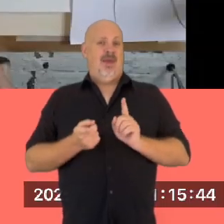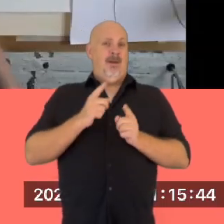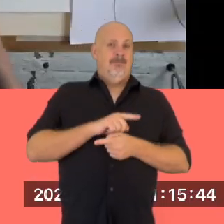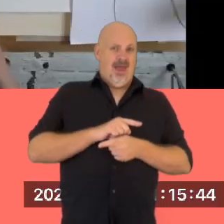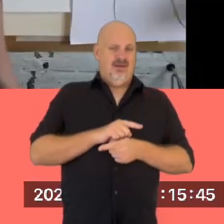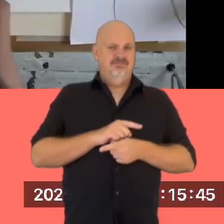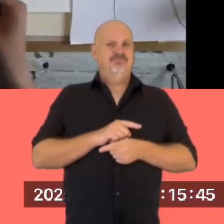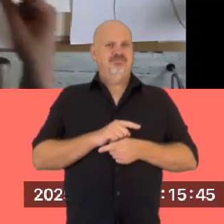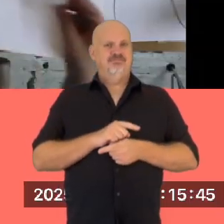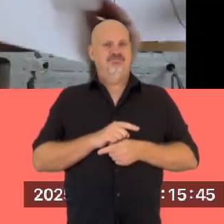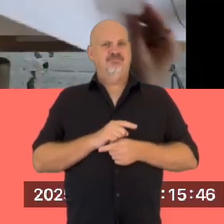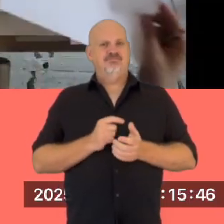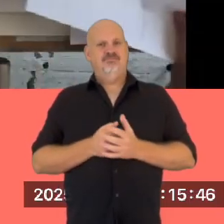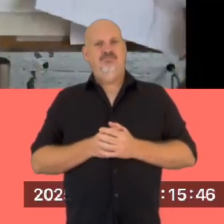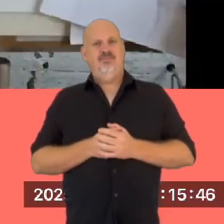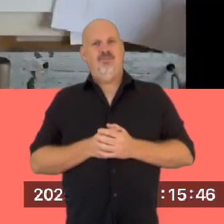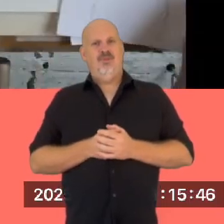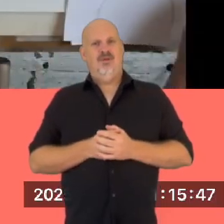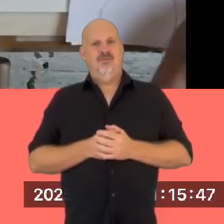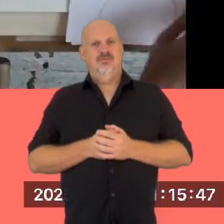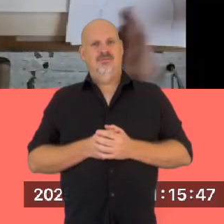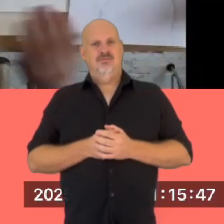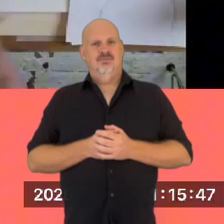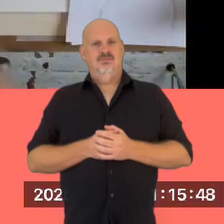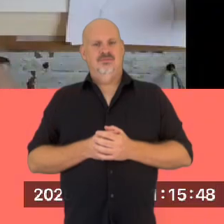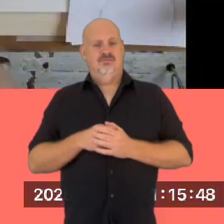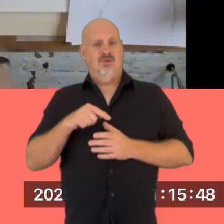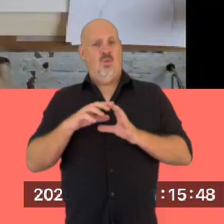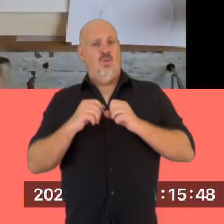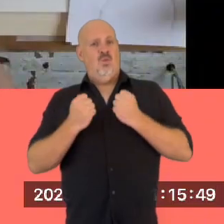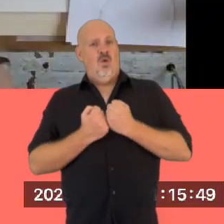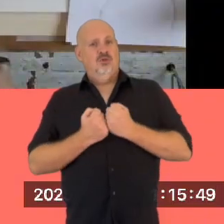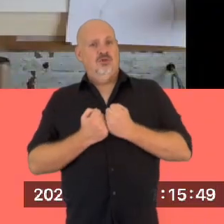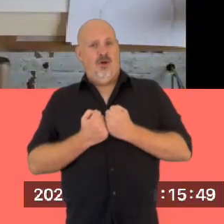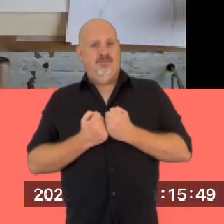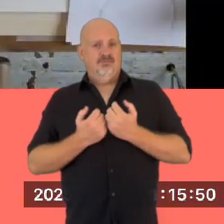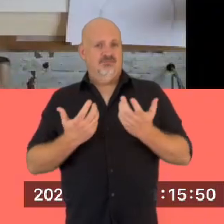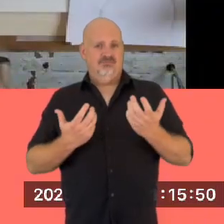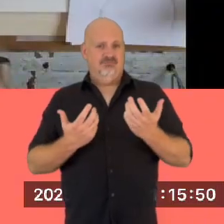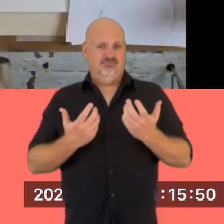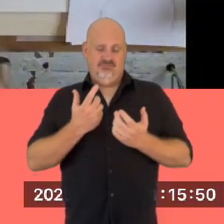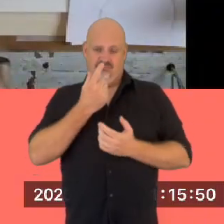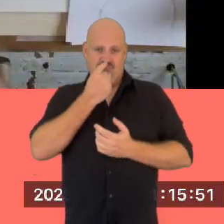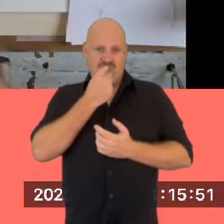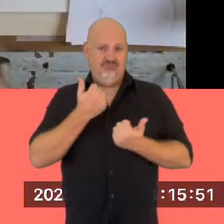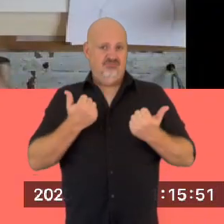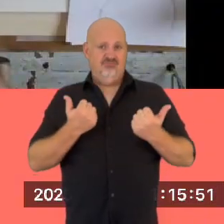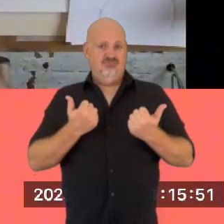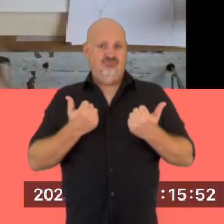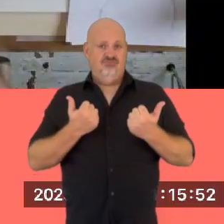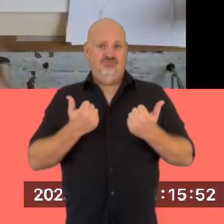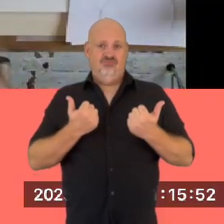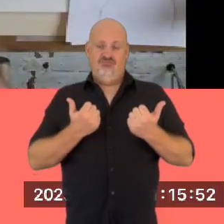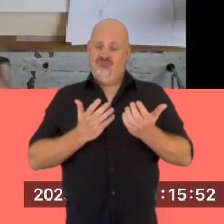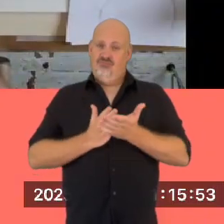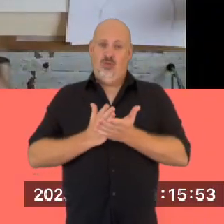We go back again, and with me going through the workshop here, you can